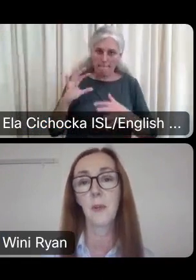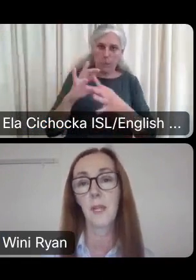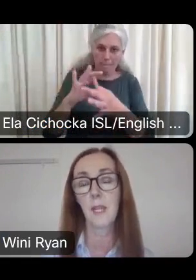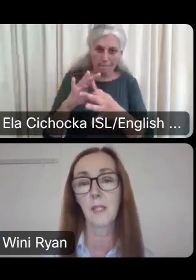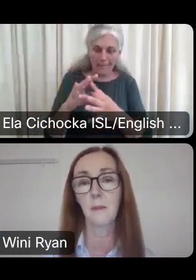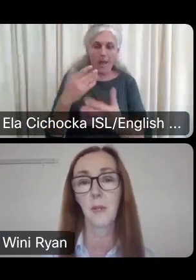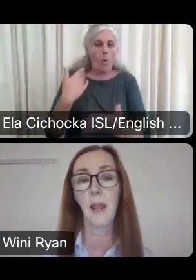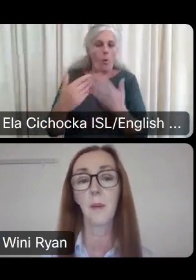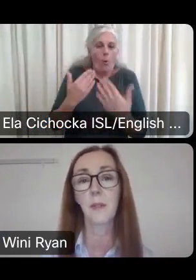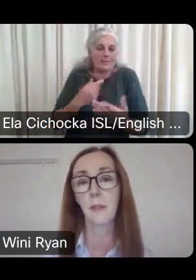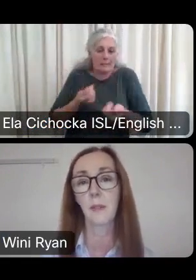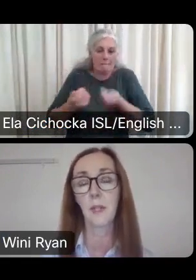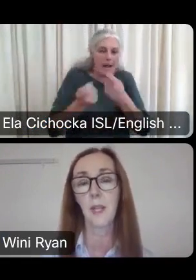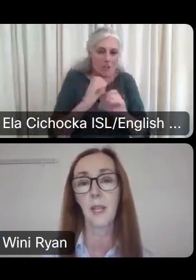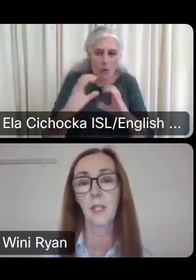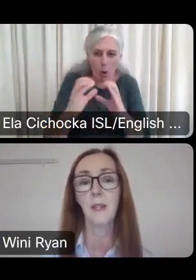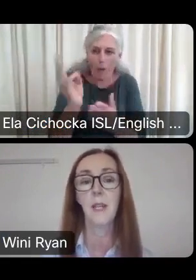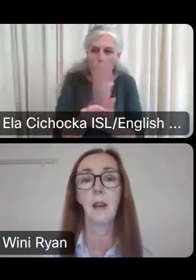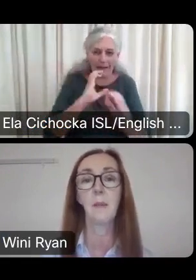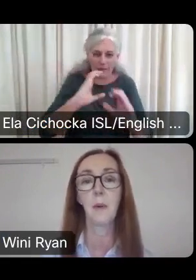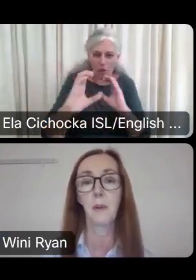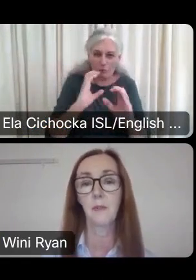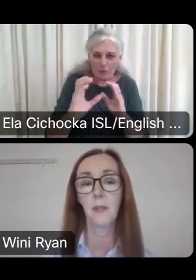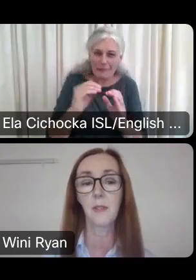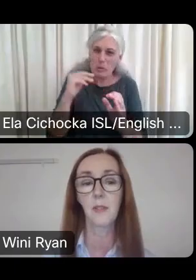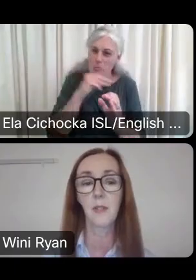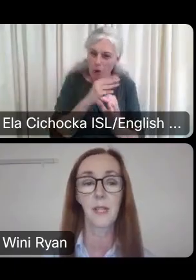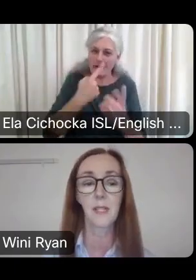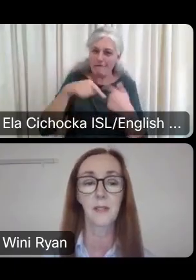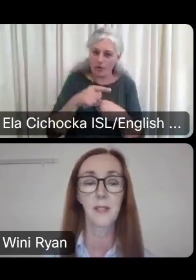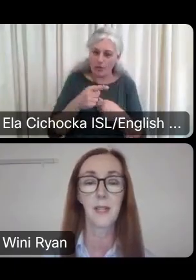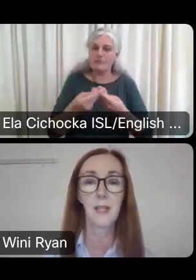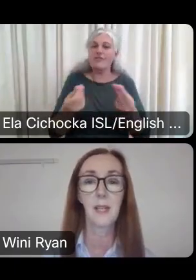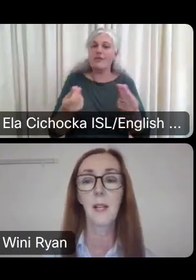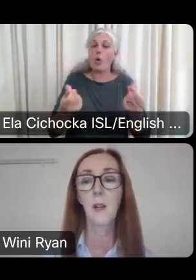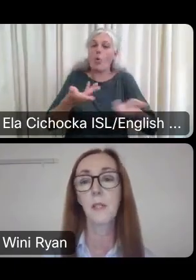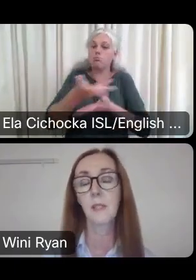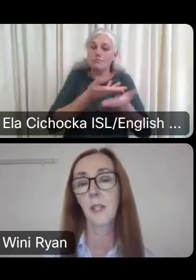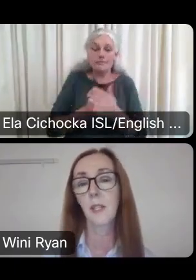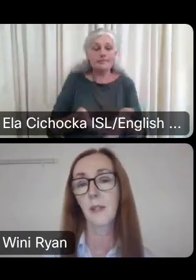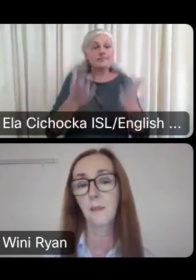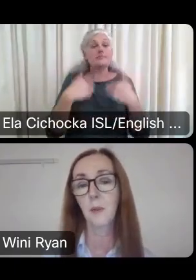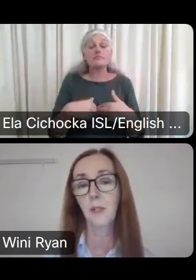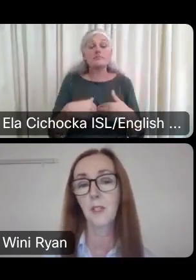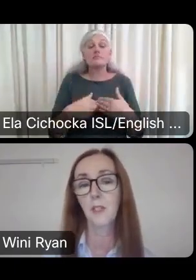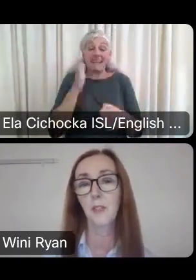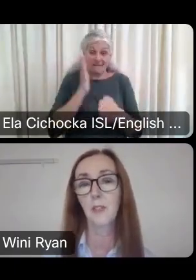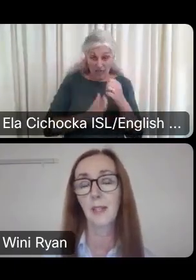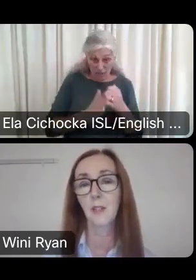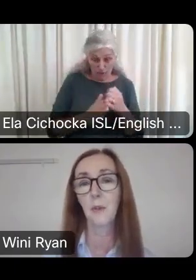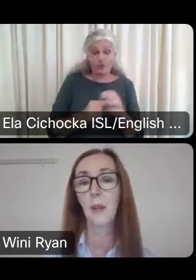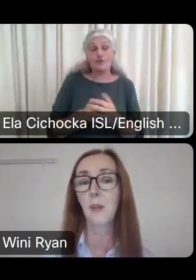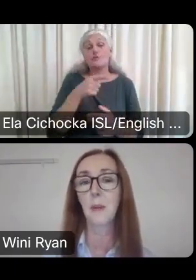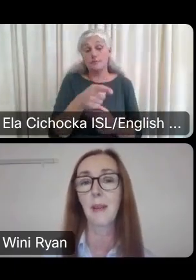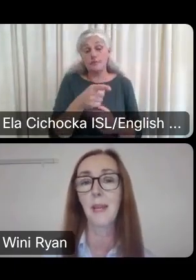of communication and what elements of communication are important for these conversations. In the closing section, then, I'm going to just